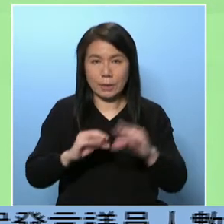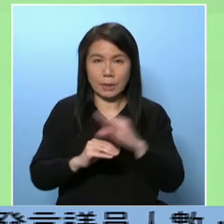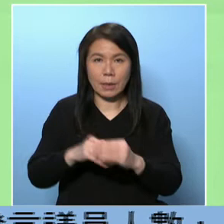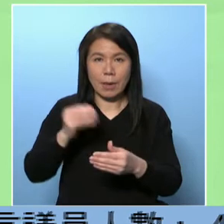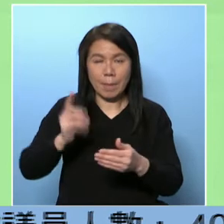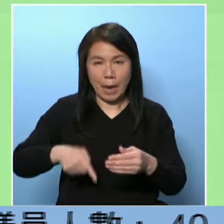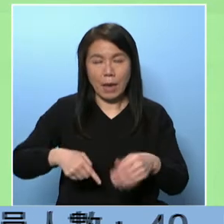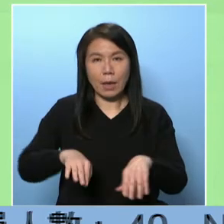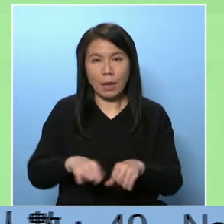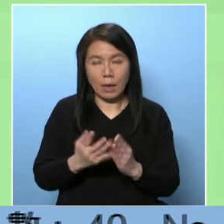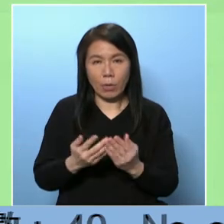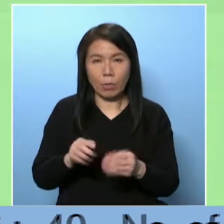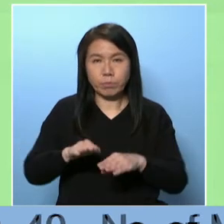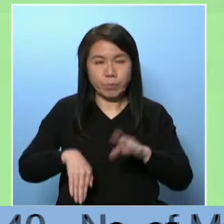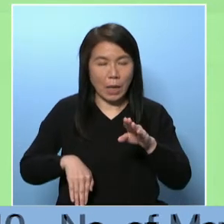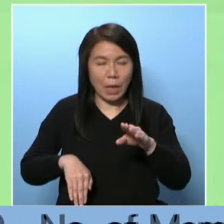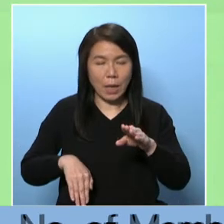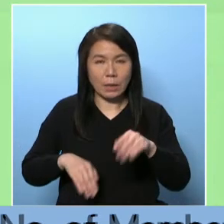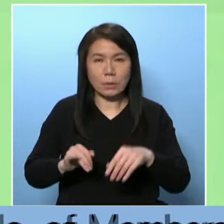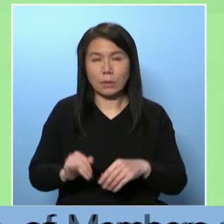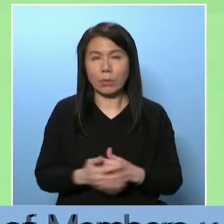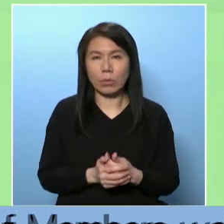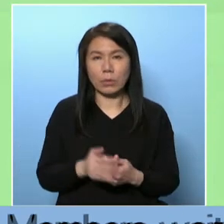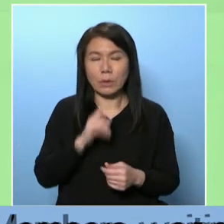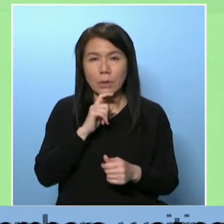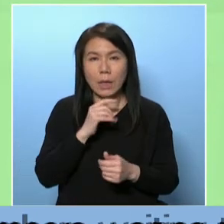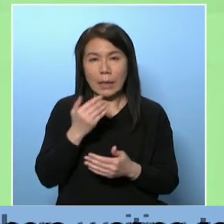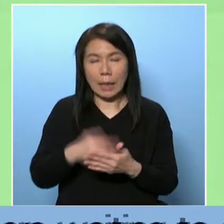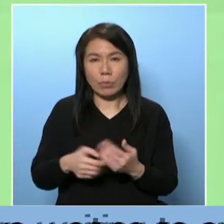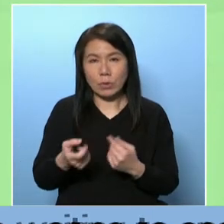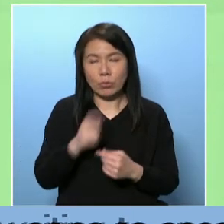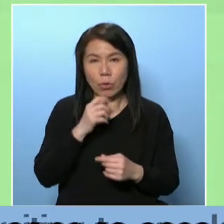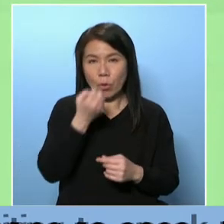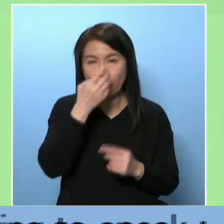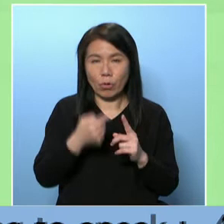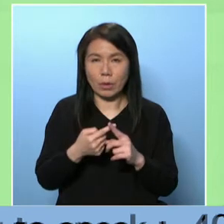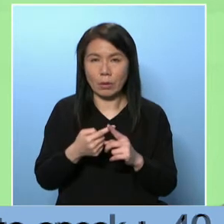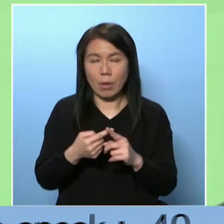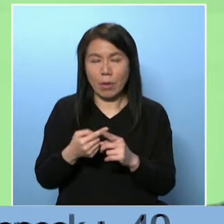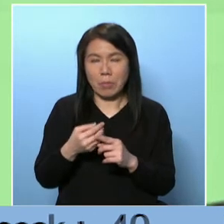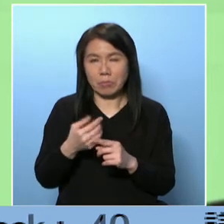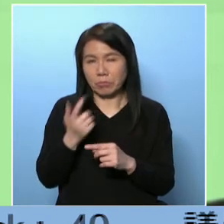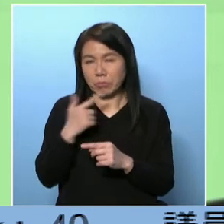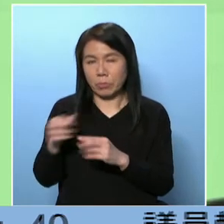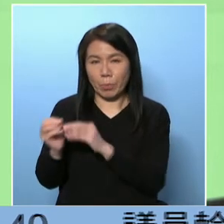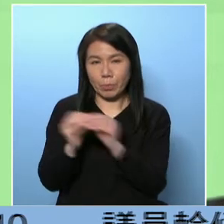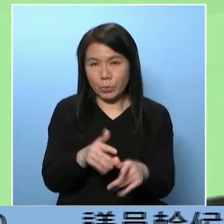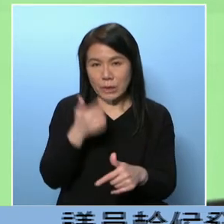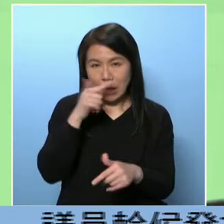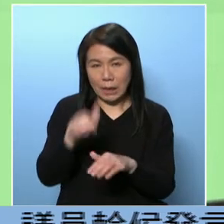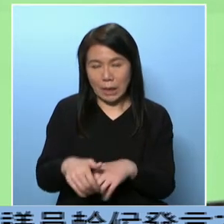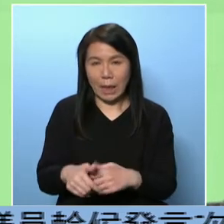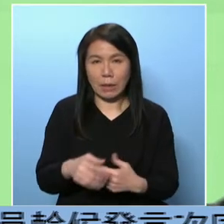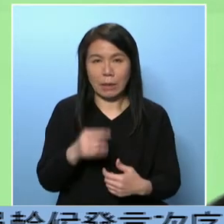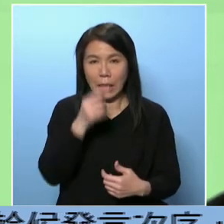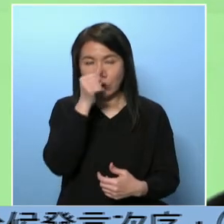with the infrastructure facilities commissioning, if they are not able to be commissioned